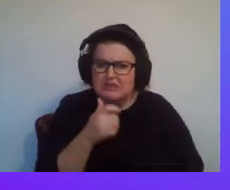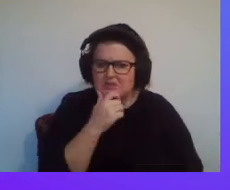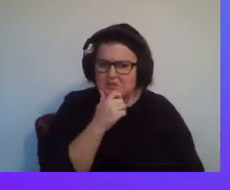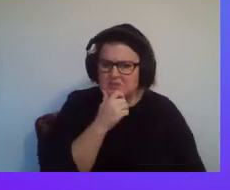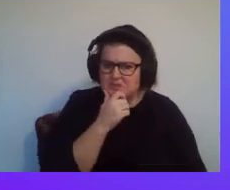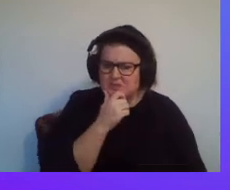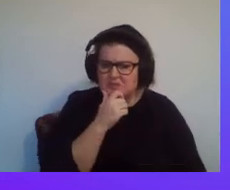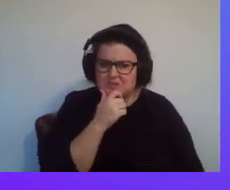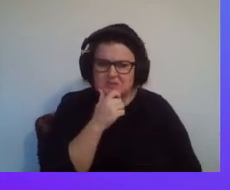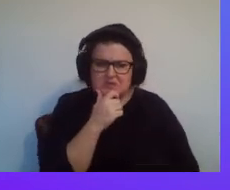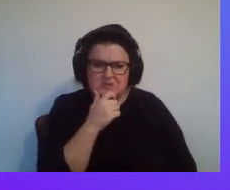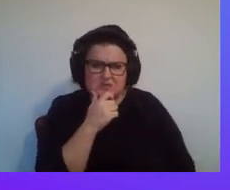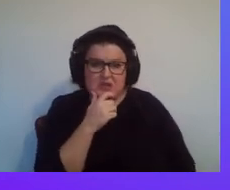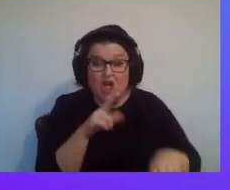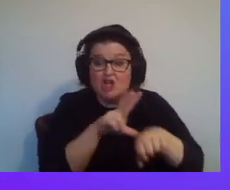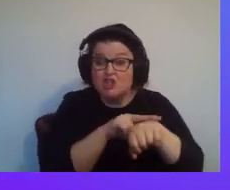Dr. Abrams?